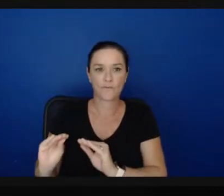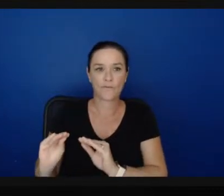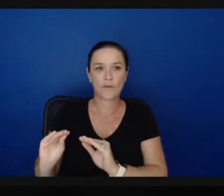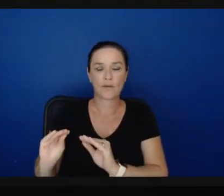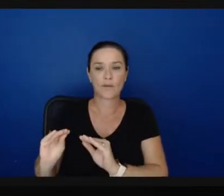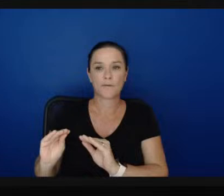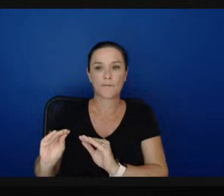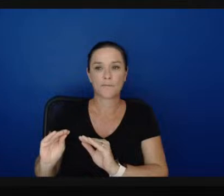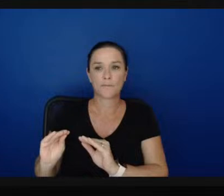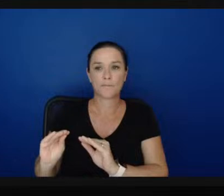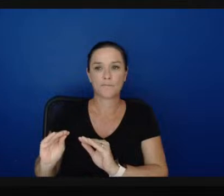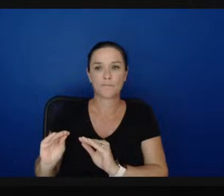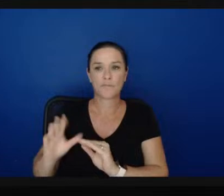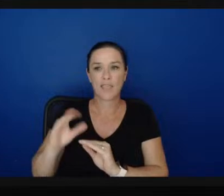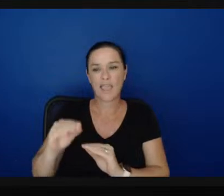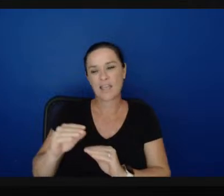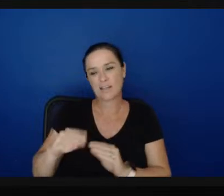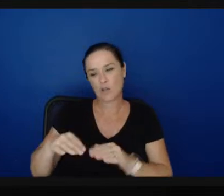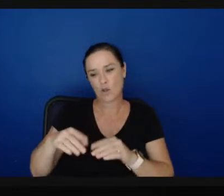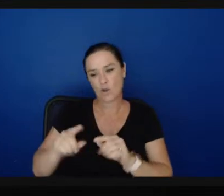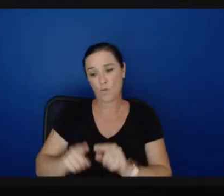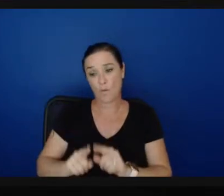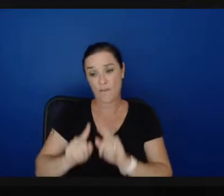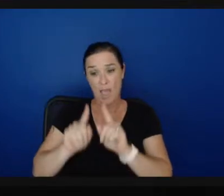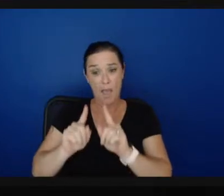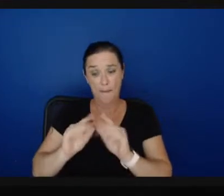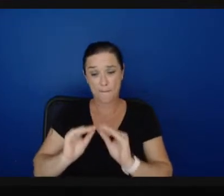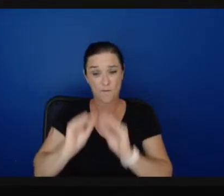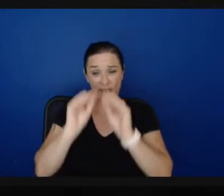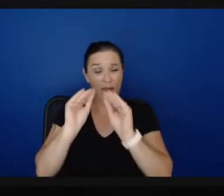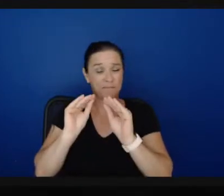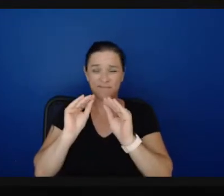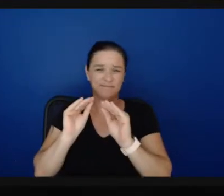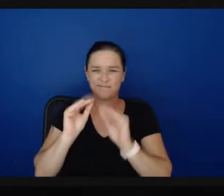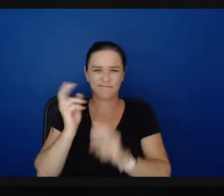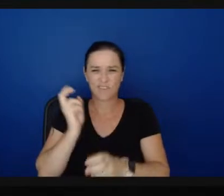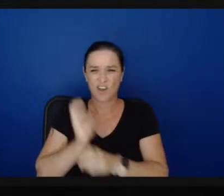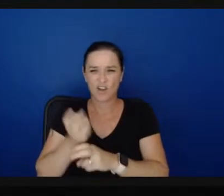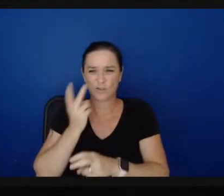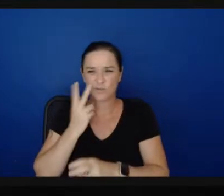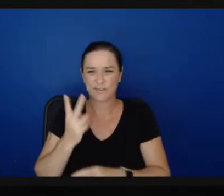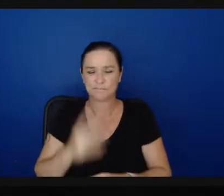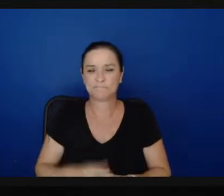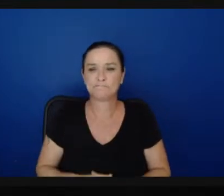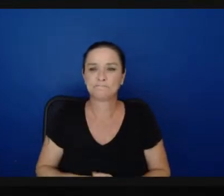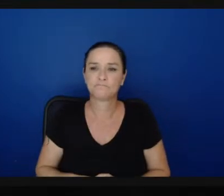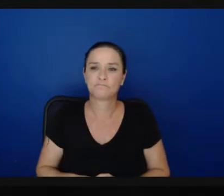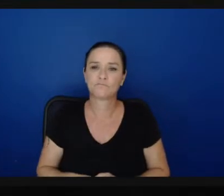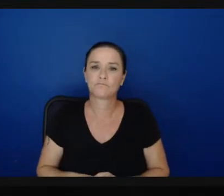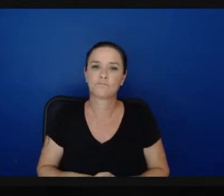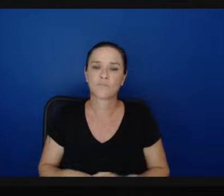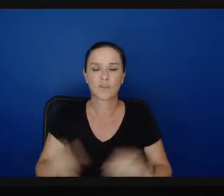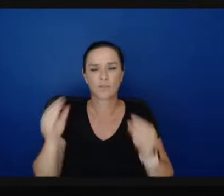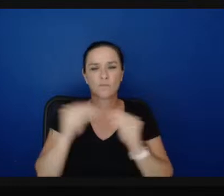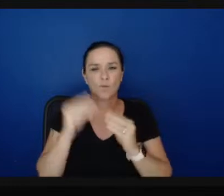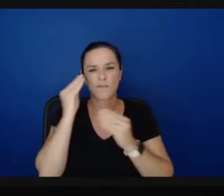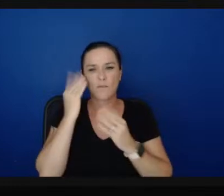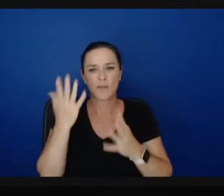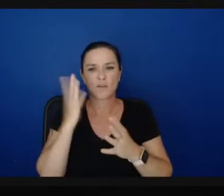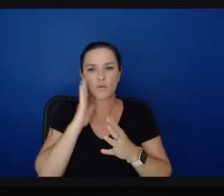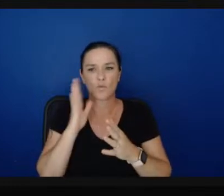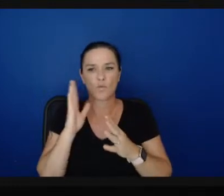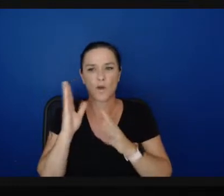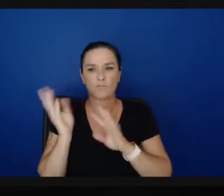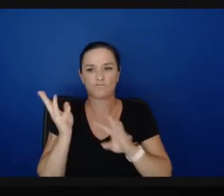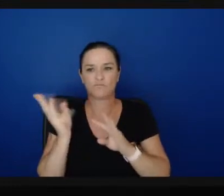being hard to read right there. And so more data coming in there. But as